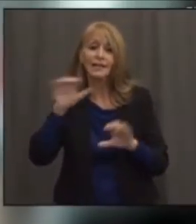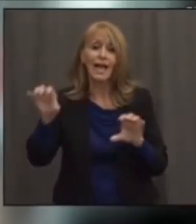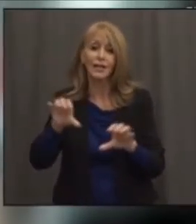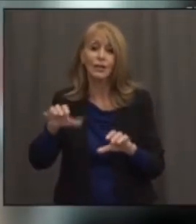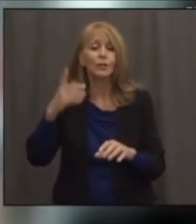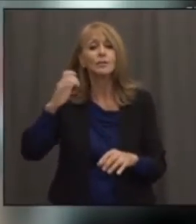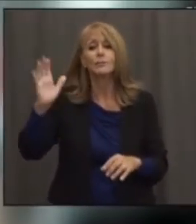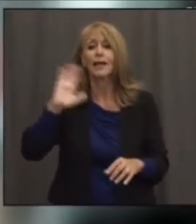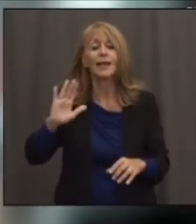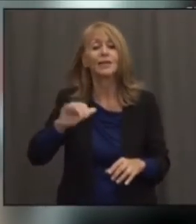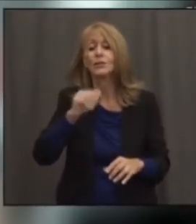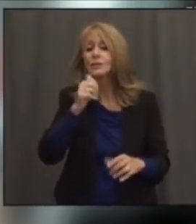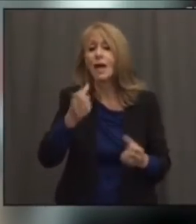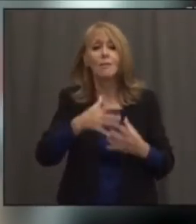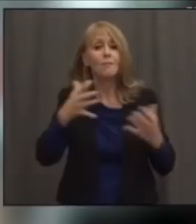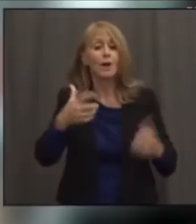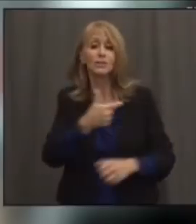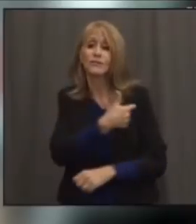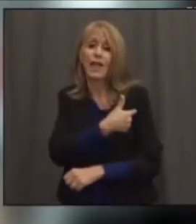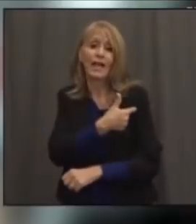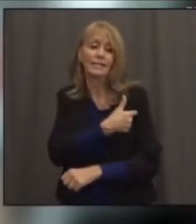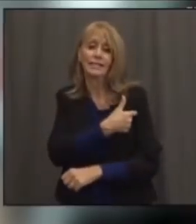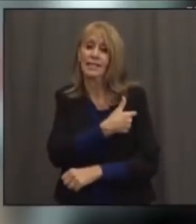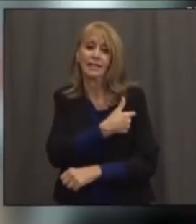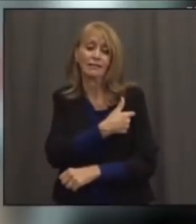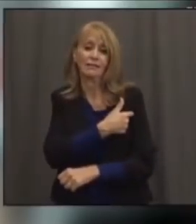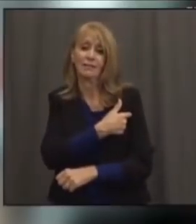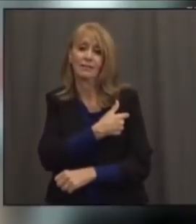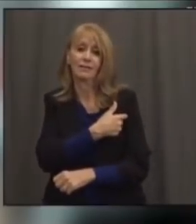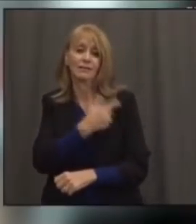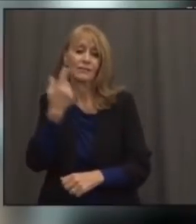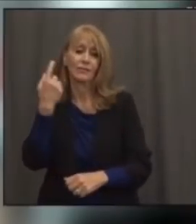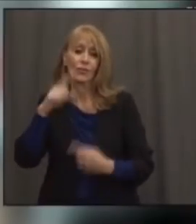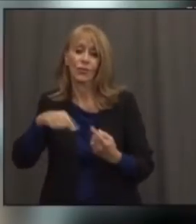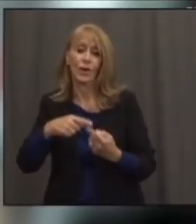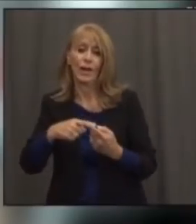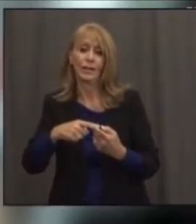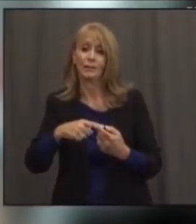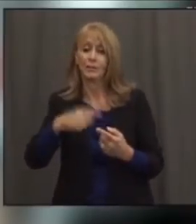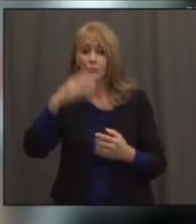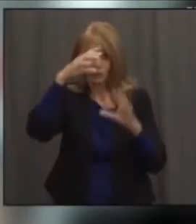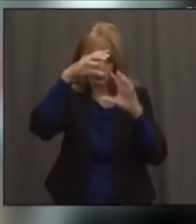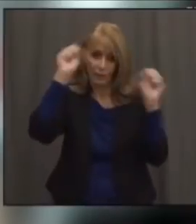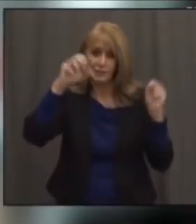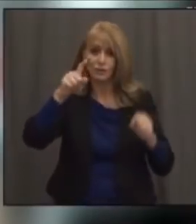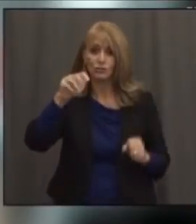of vaccine available for the duration of the Trump administration. So there really wasn't